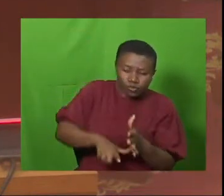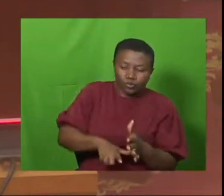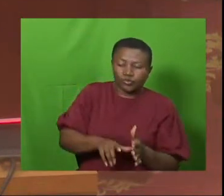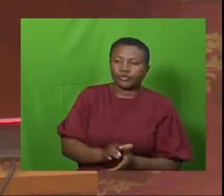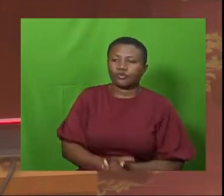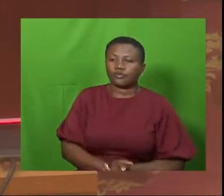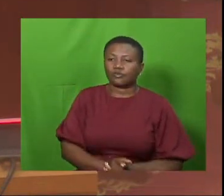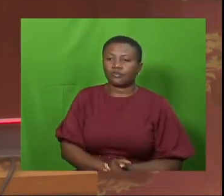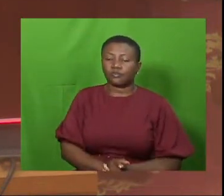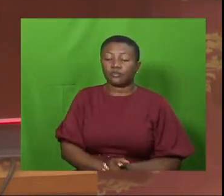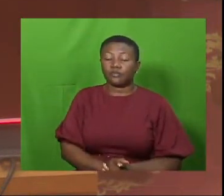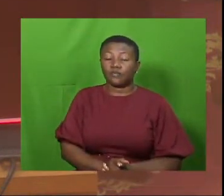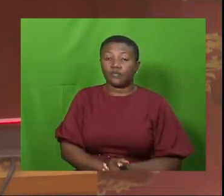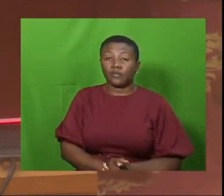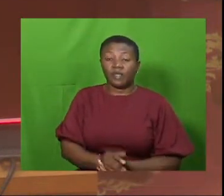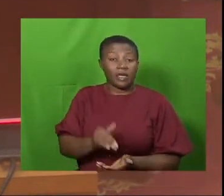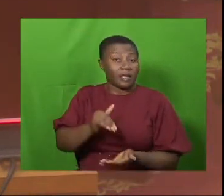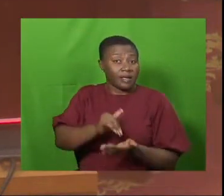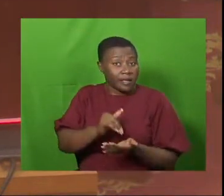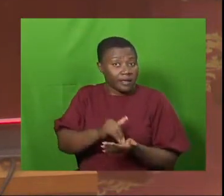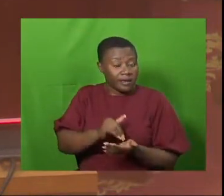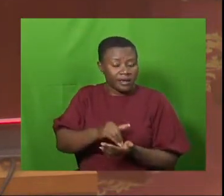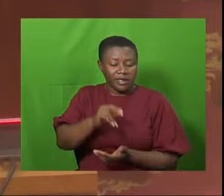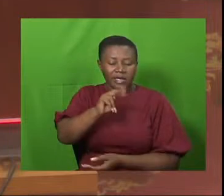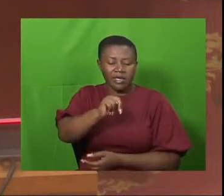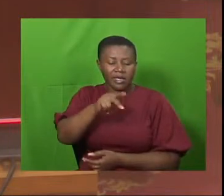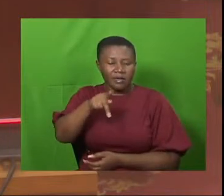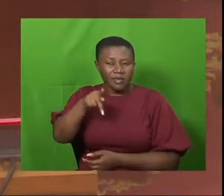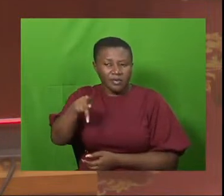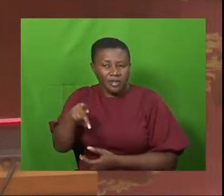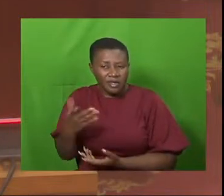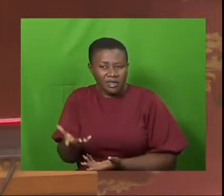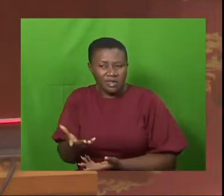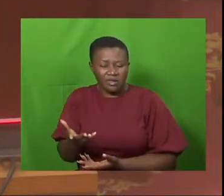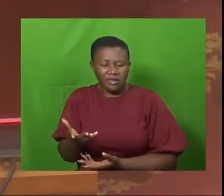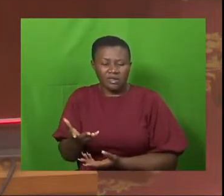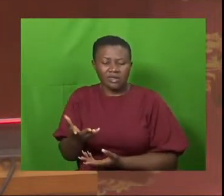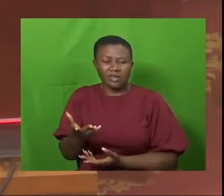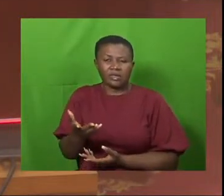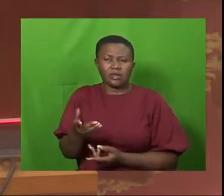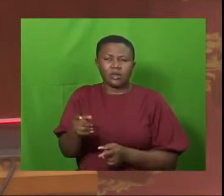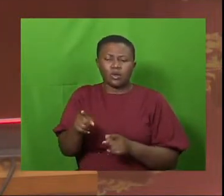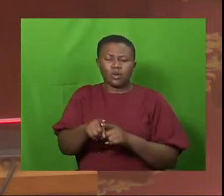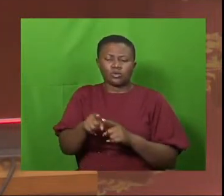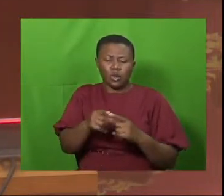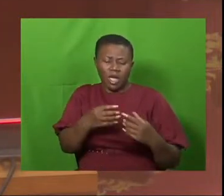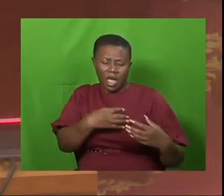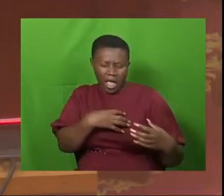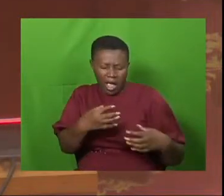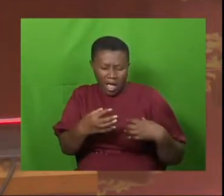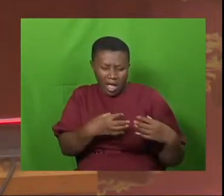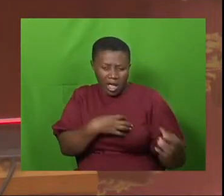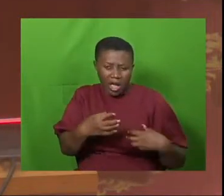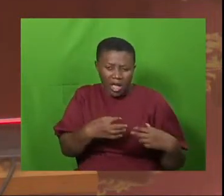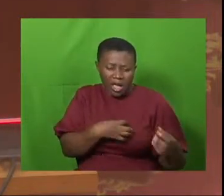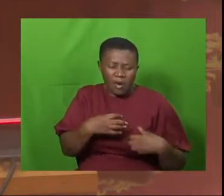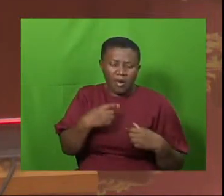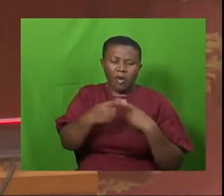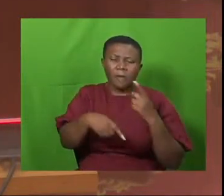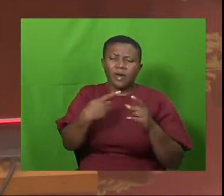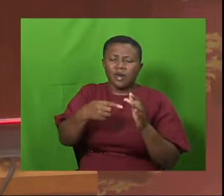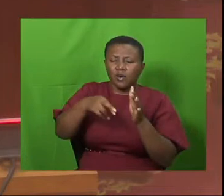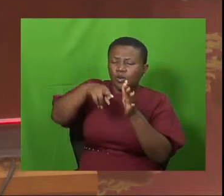Again, the MPP in opposition made a strong case for a reduction